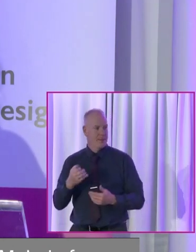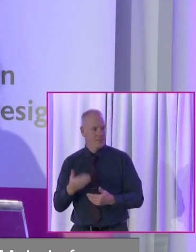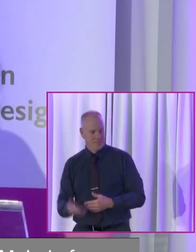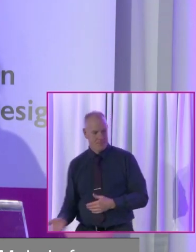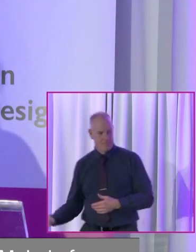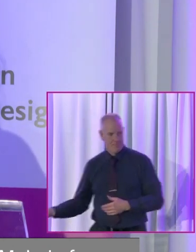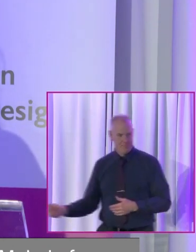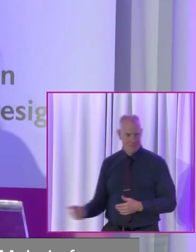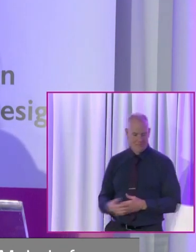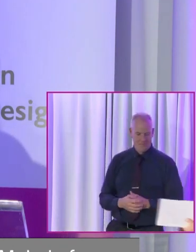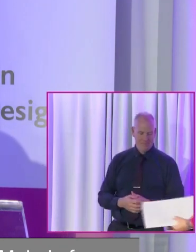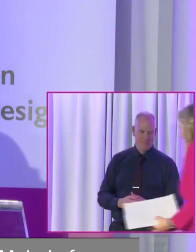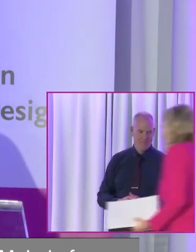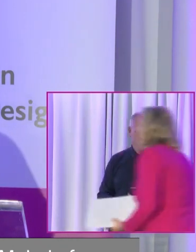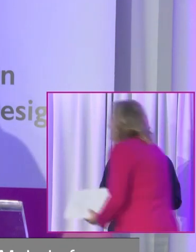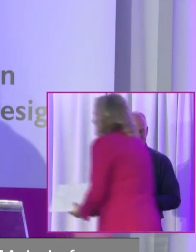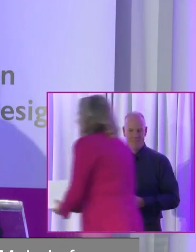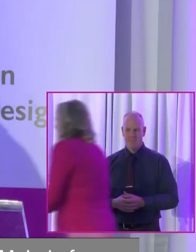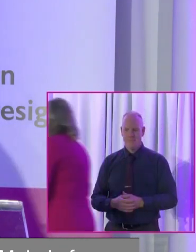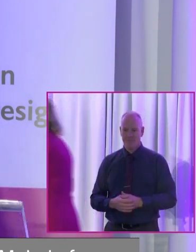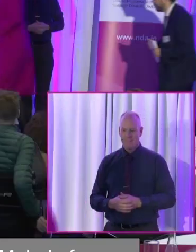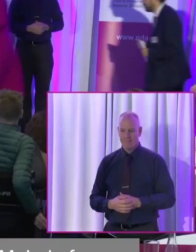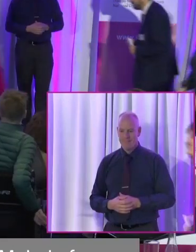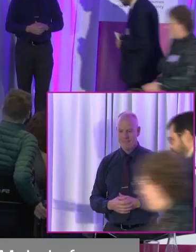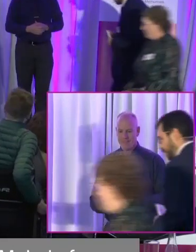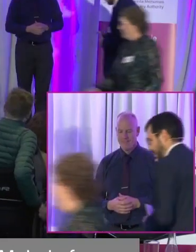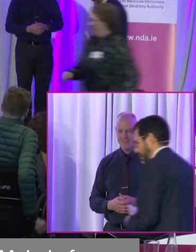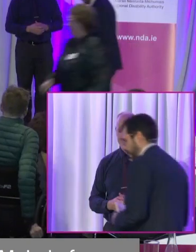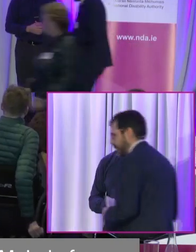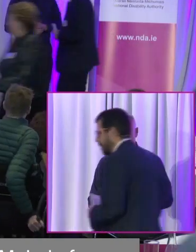session, and thank you for your attention.